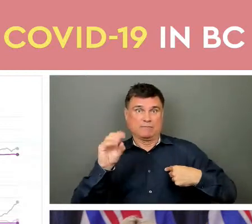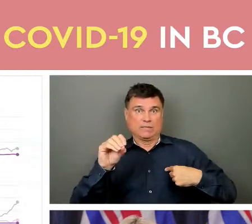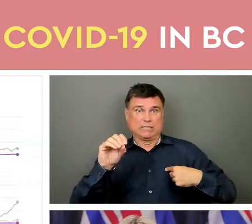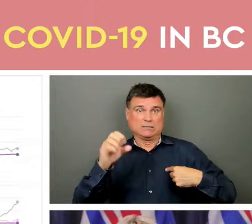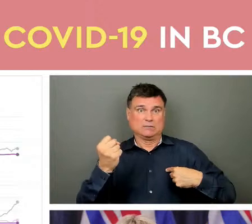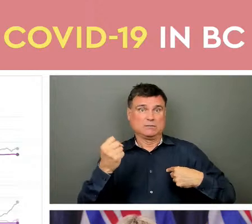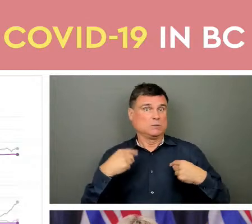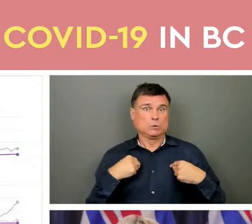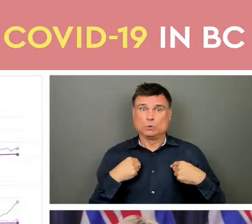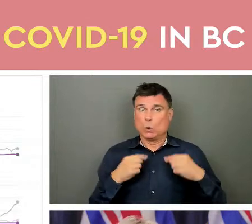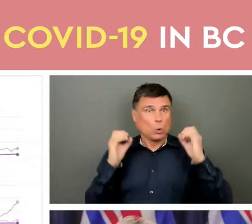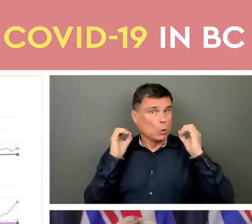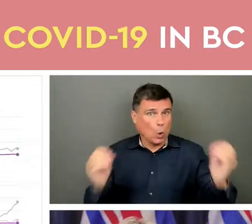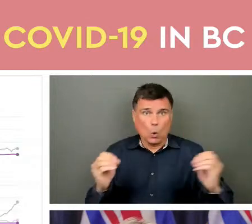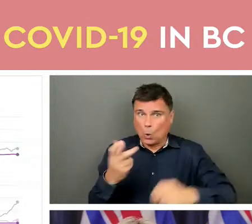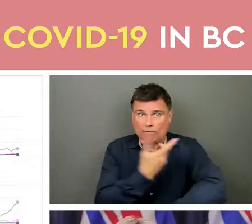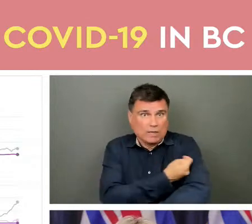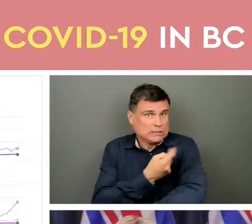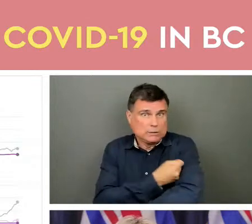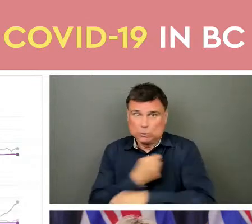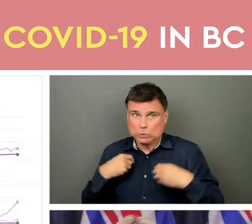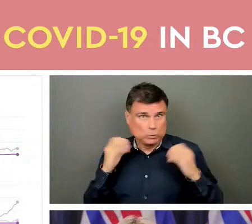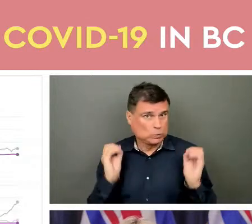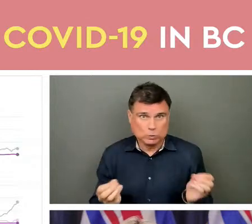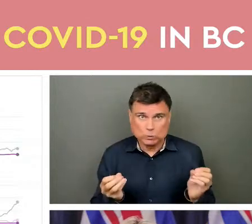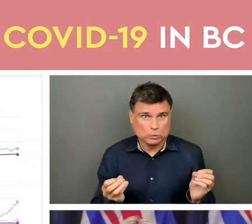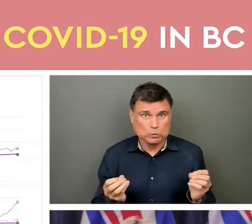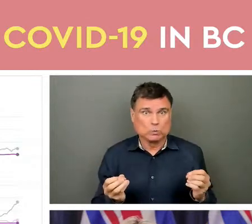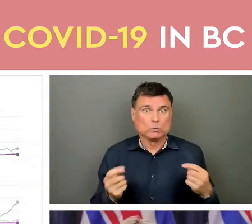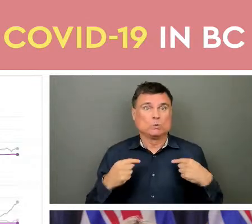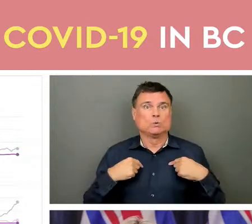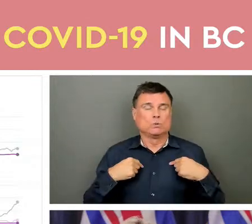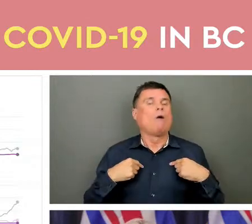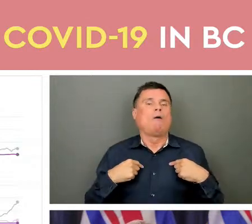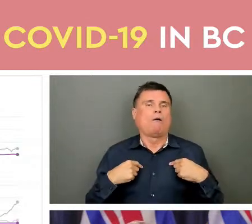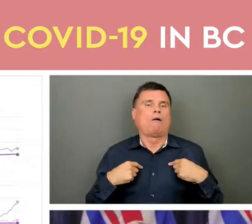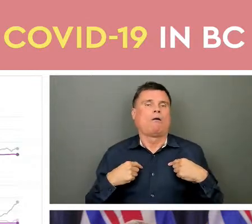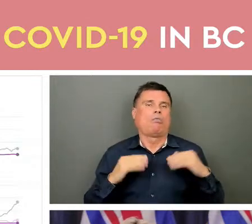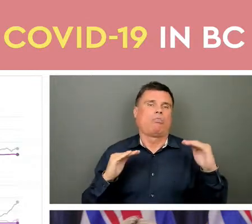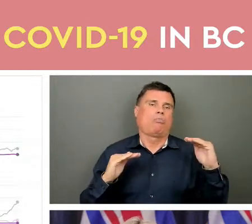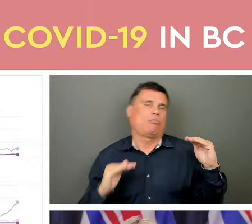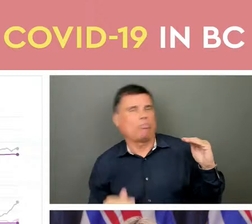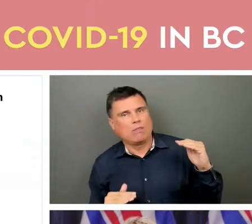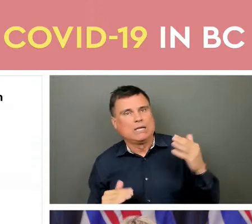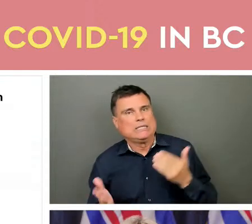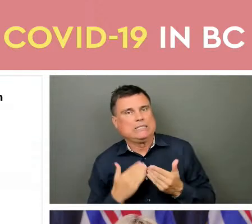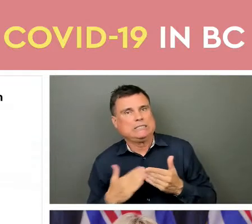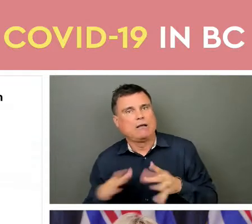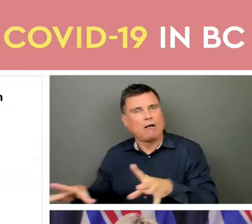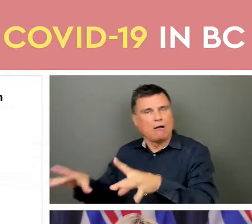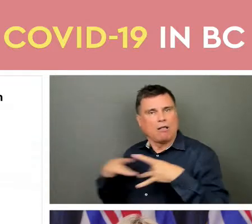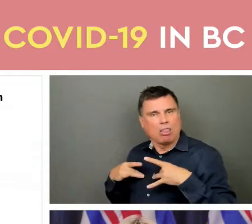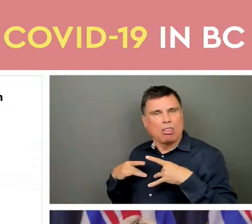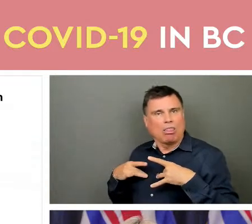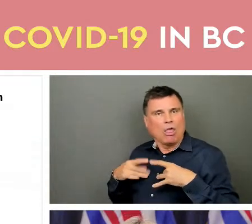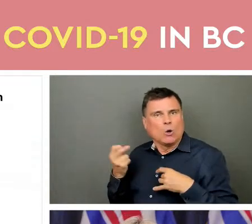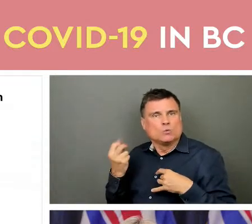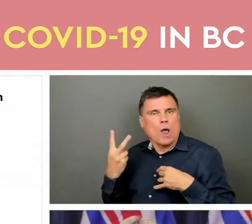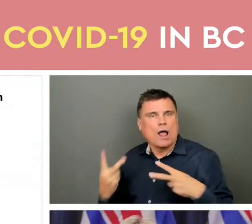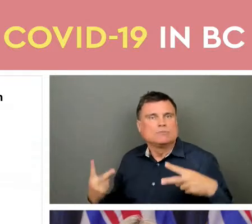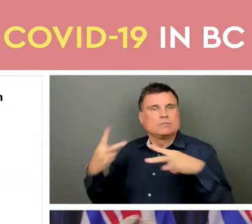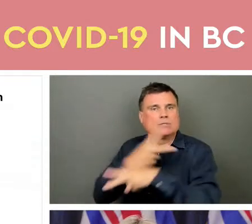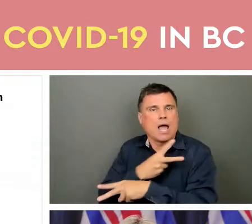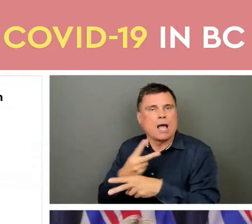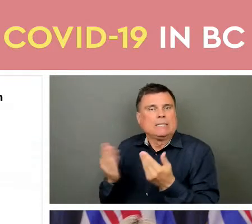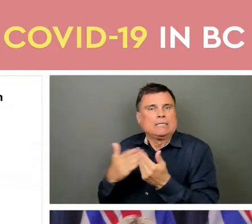unvaccinated, I have 12 times the risk of getting infected with COVID-19 and 34 times the chance of ending